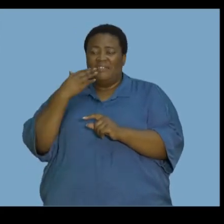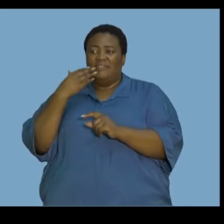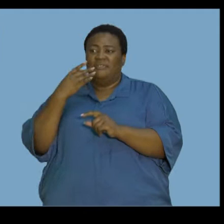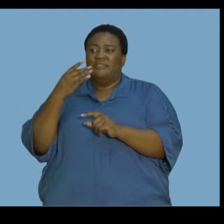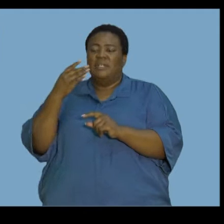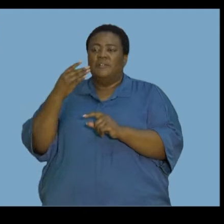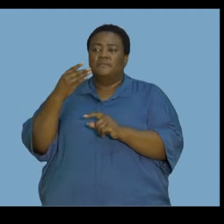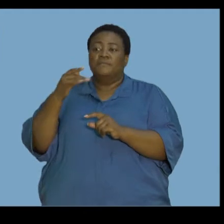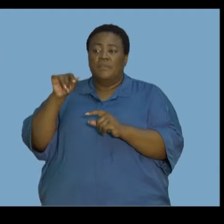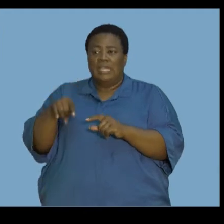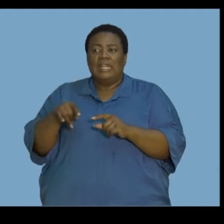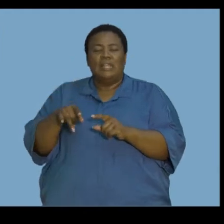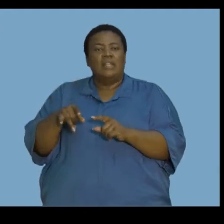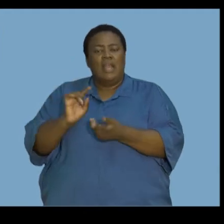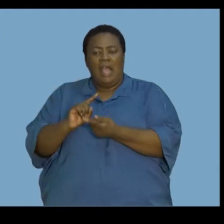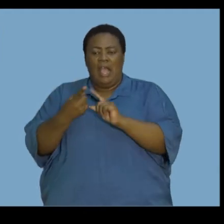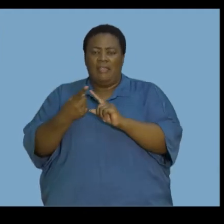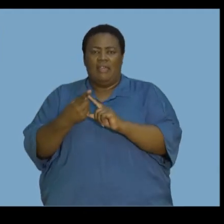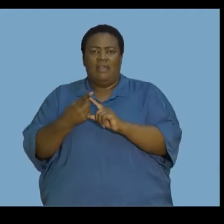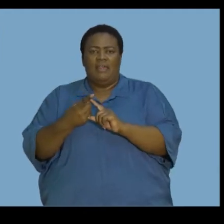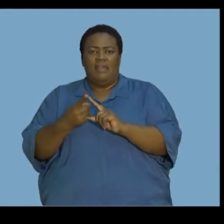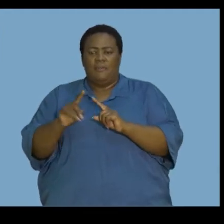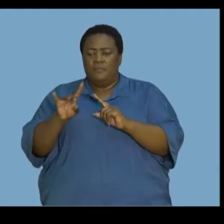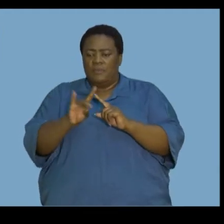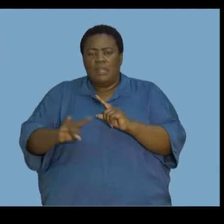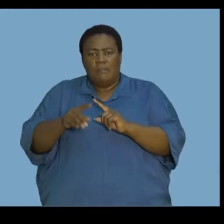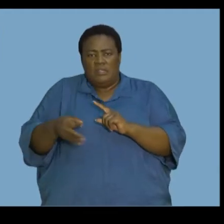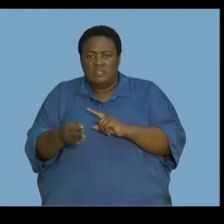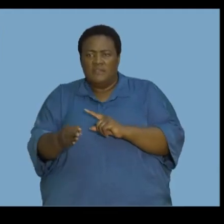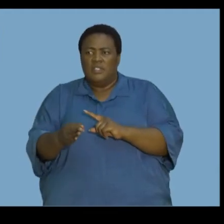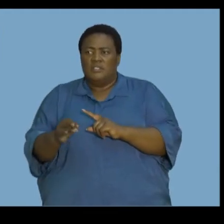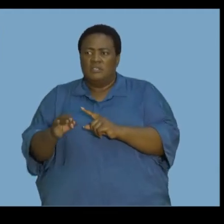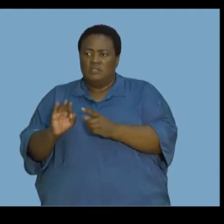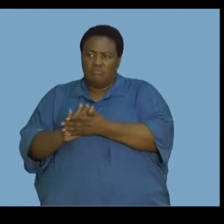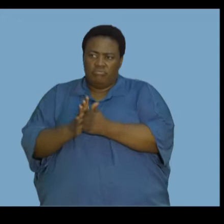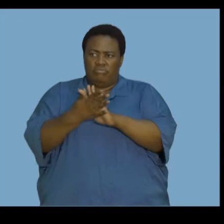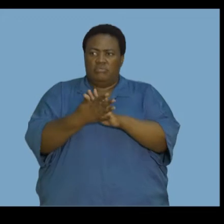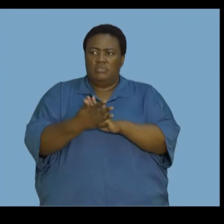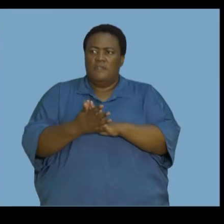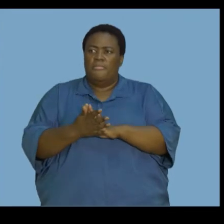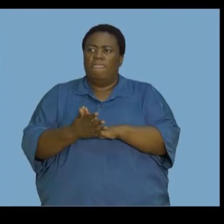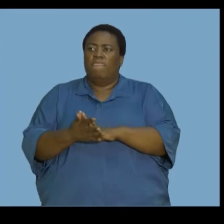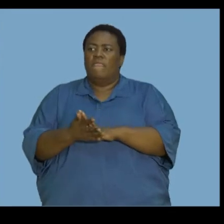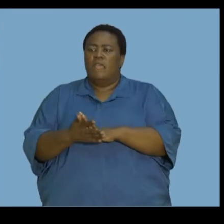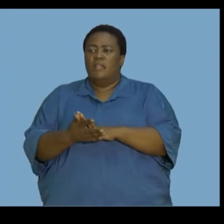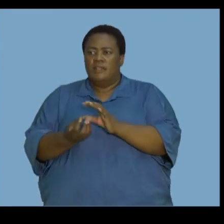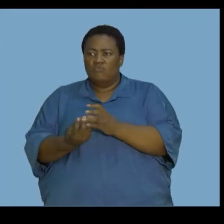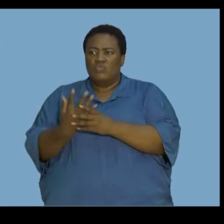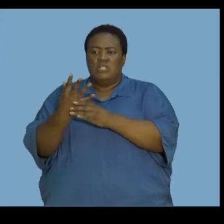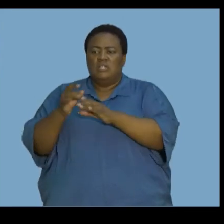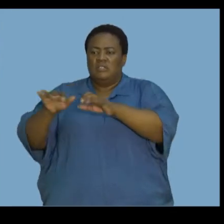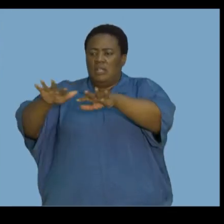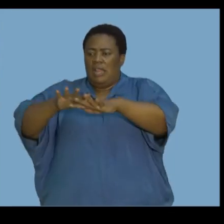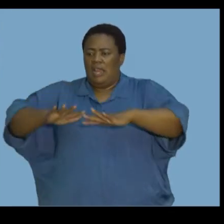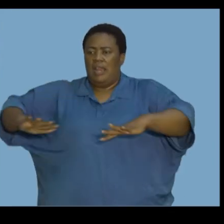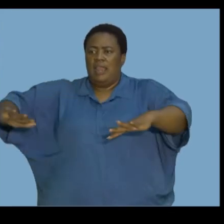harmful chemicals that start to affect the other organisms. Eventually the algal bloom increases, creating a layer on the